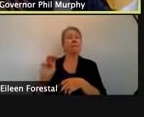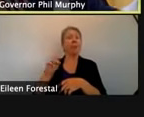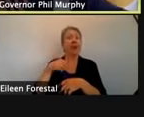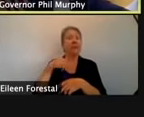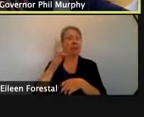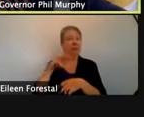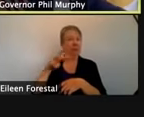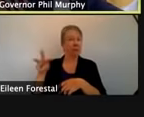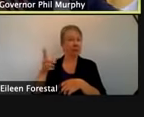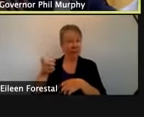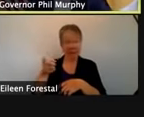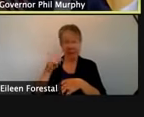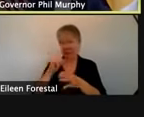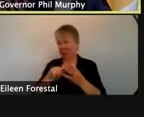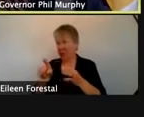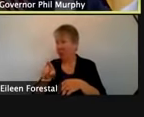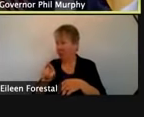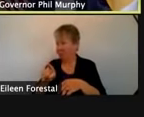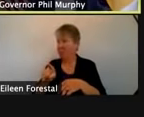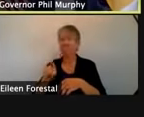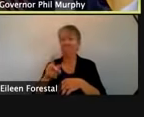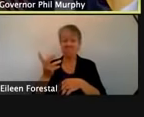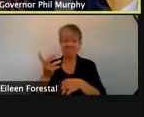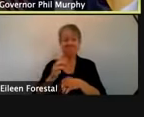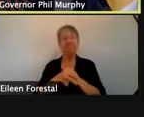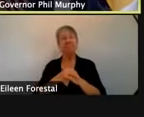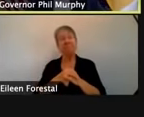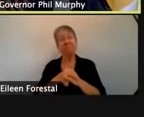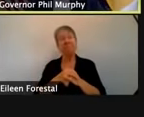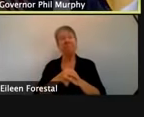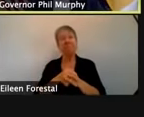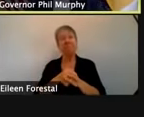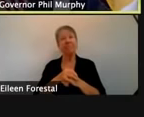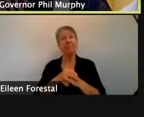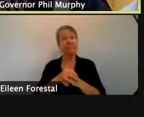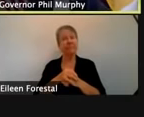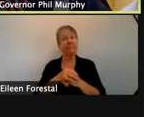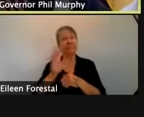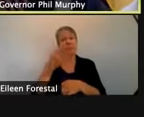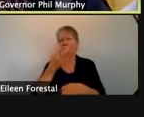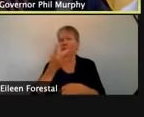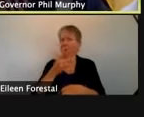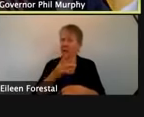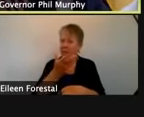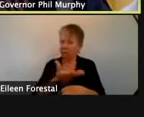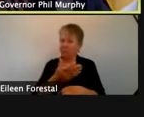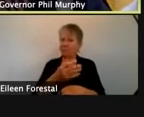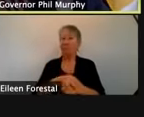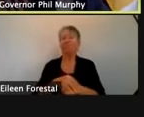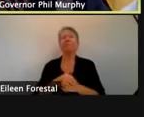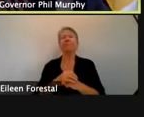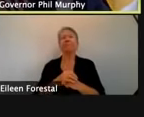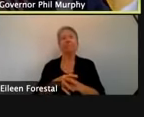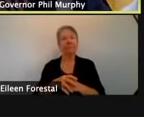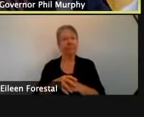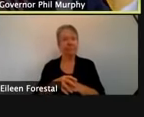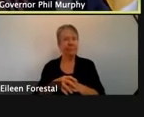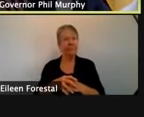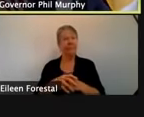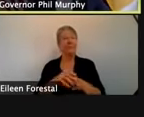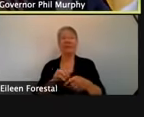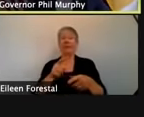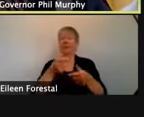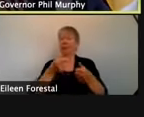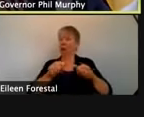to come. And that goes equally for everybody. Let's keep focused on doing what we need to keep our